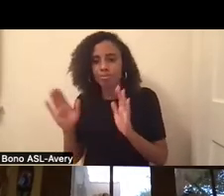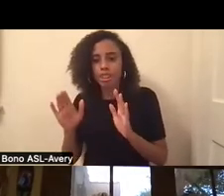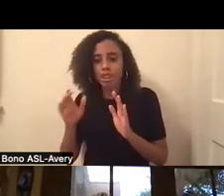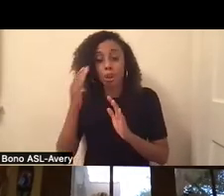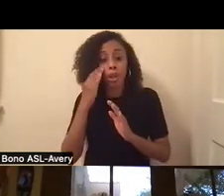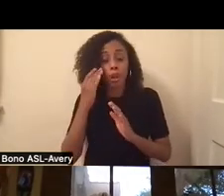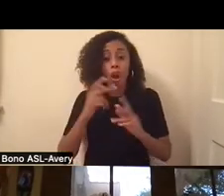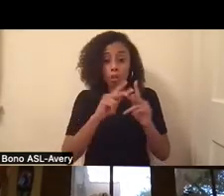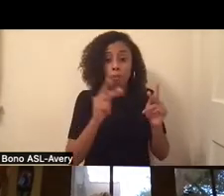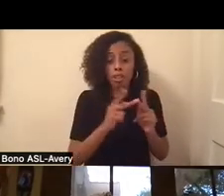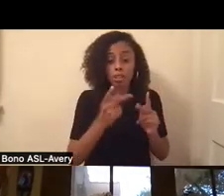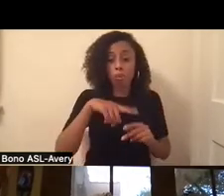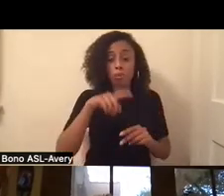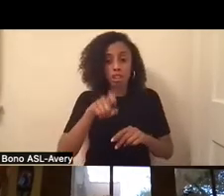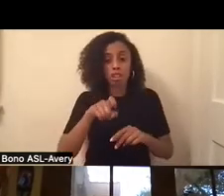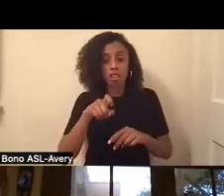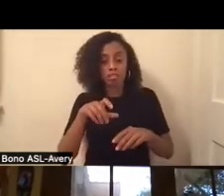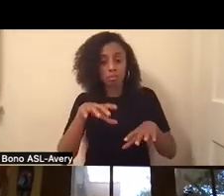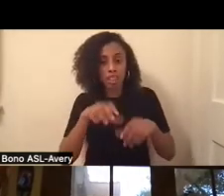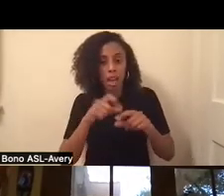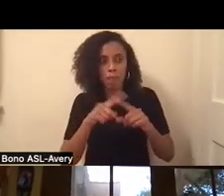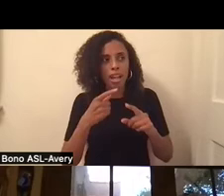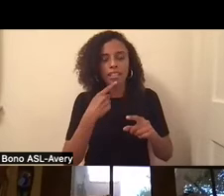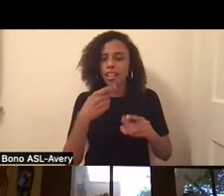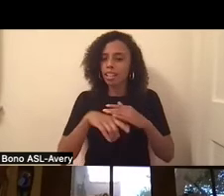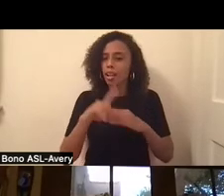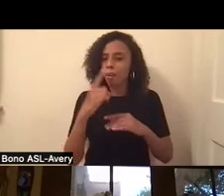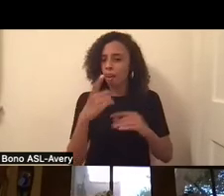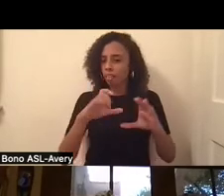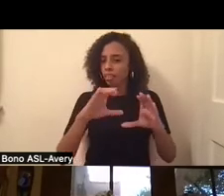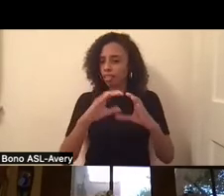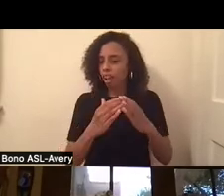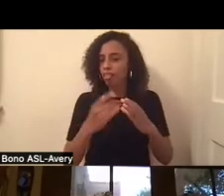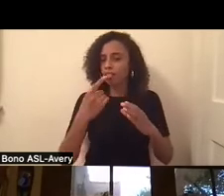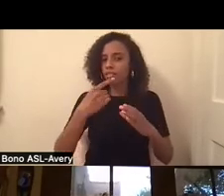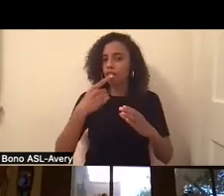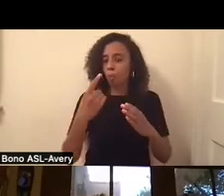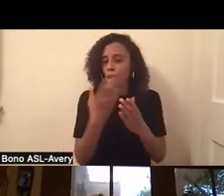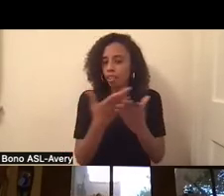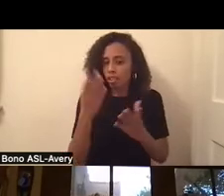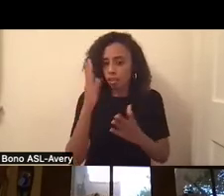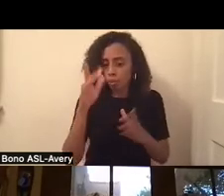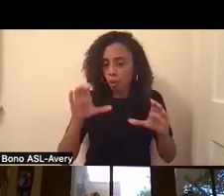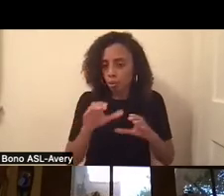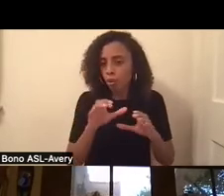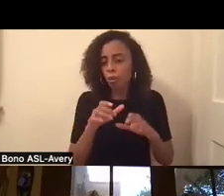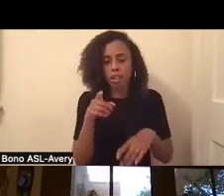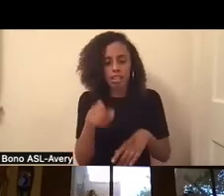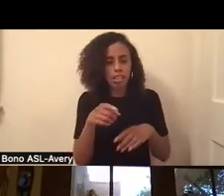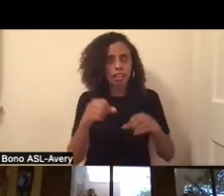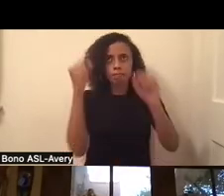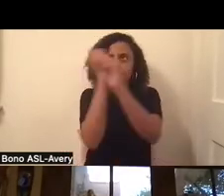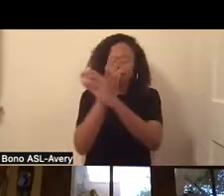we're supposed to take. And I said that in one of these classes, one of the things that we'll do is really kind of chart out our vision,